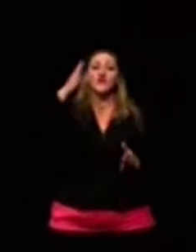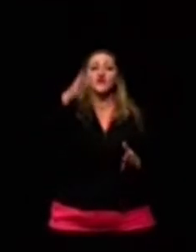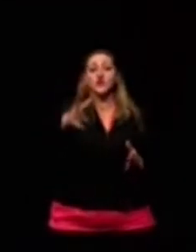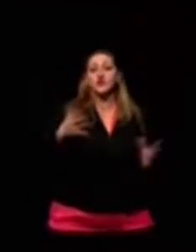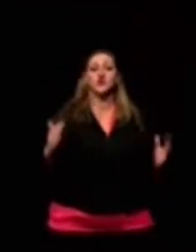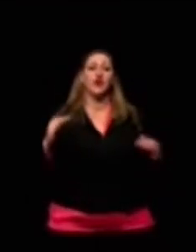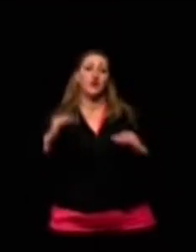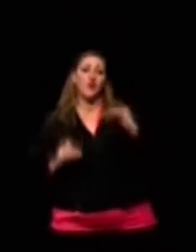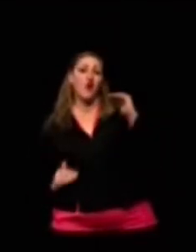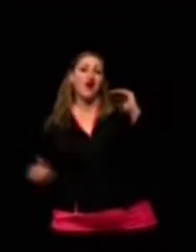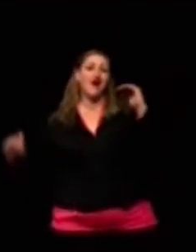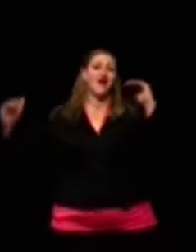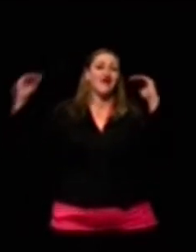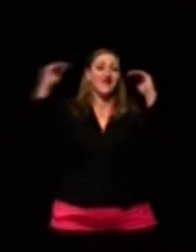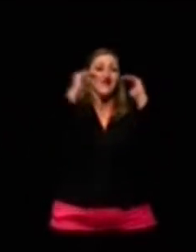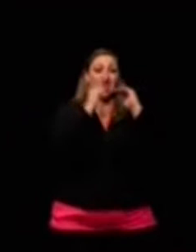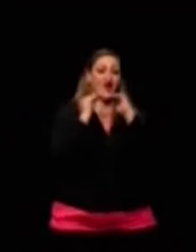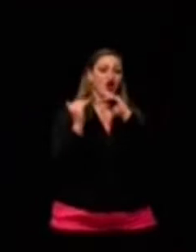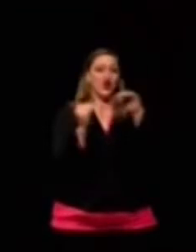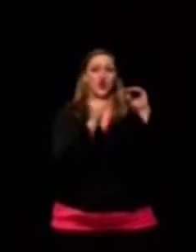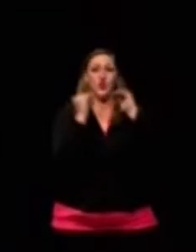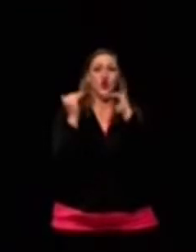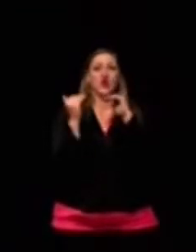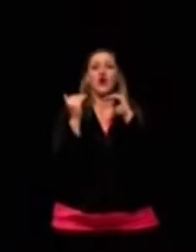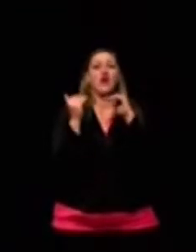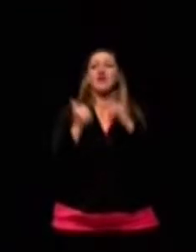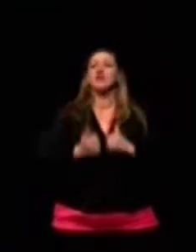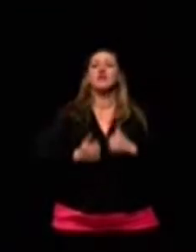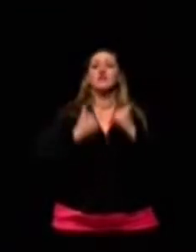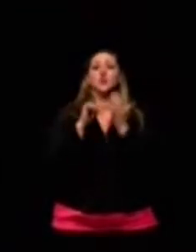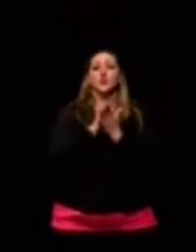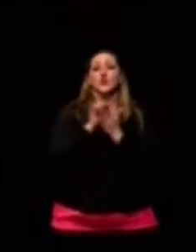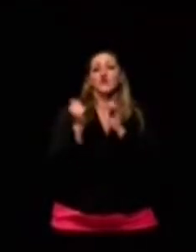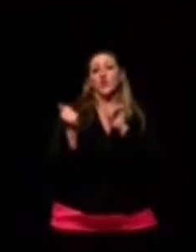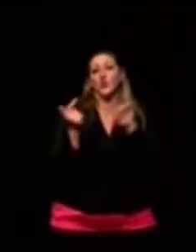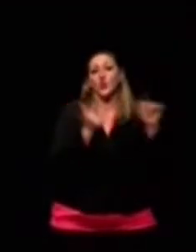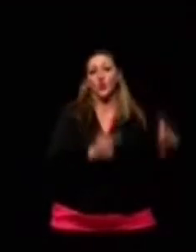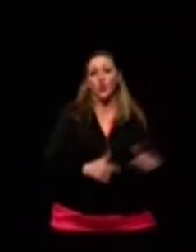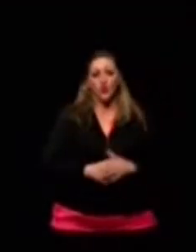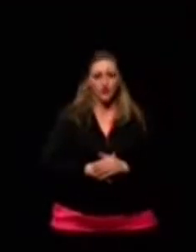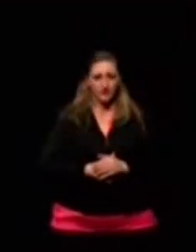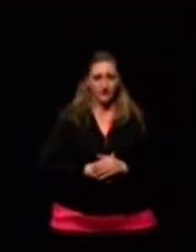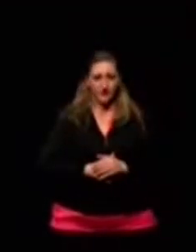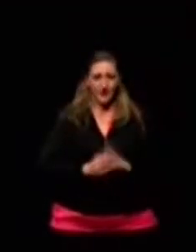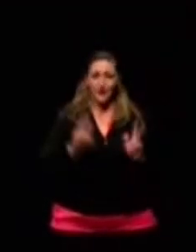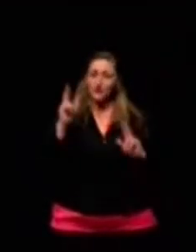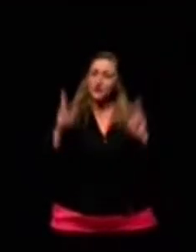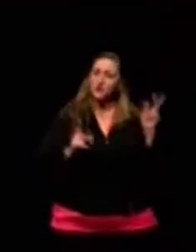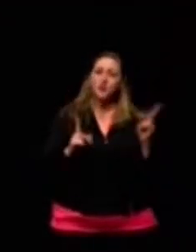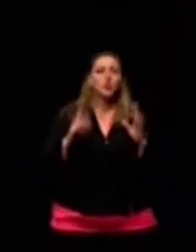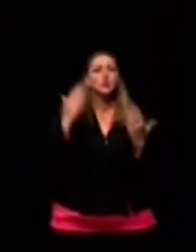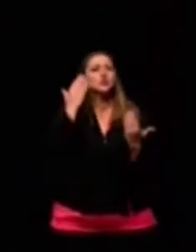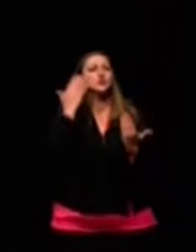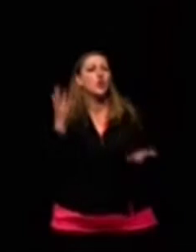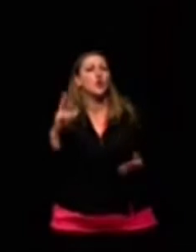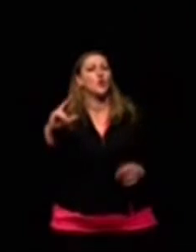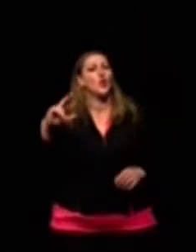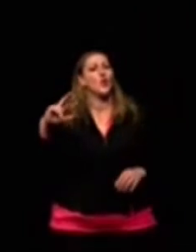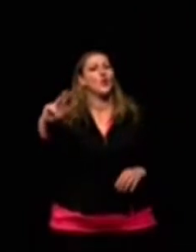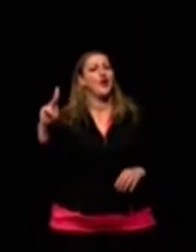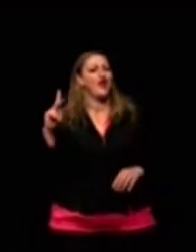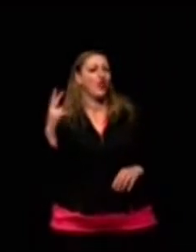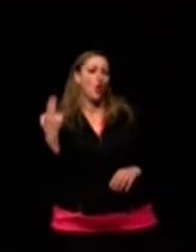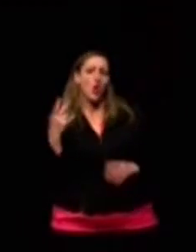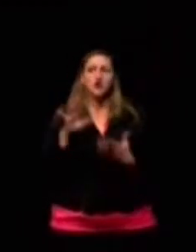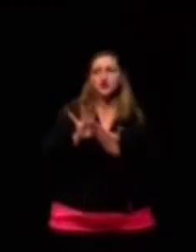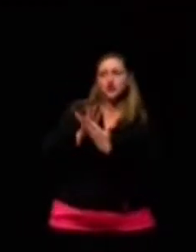more equitable, more livable New York for everyone. To the people who don't know Kathy or are just getting to know